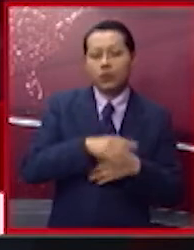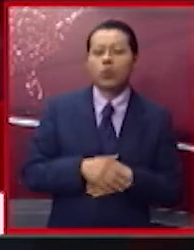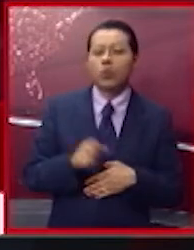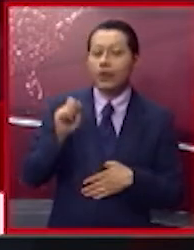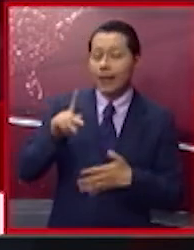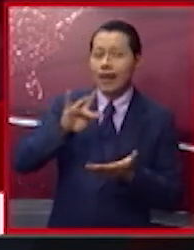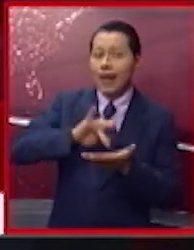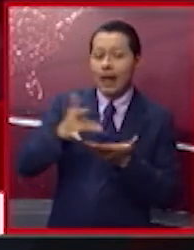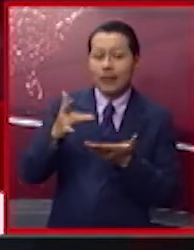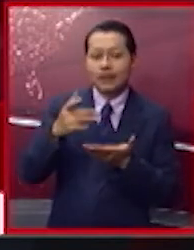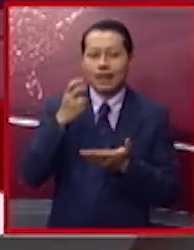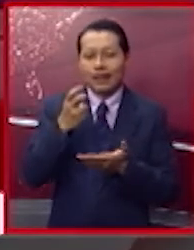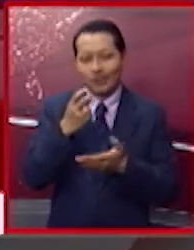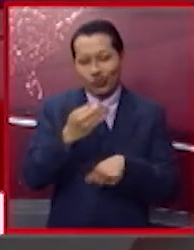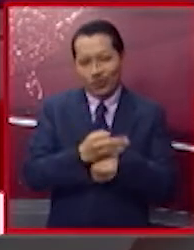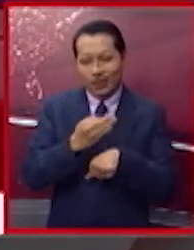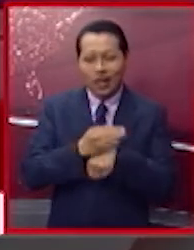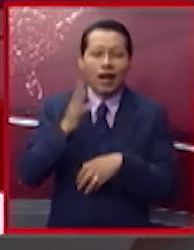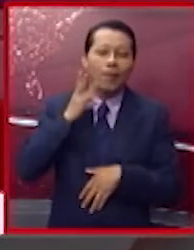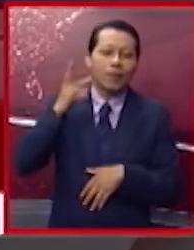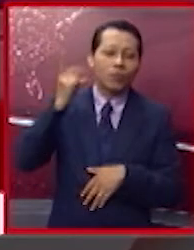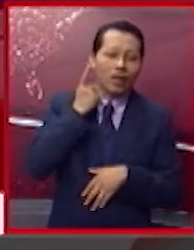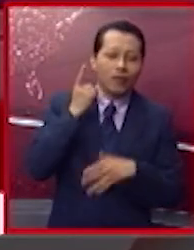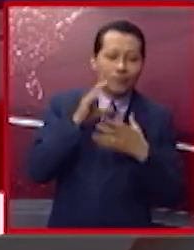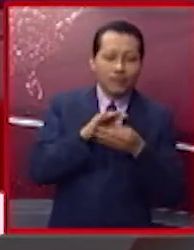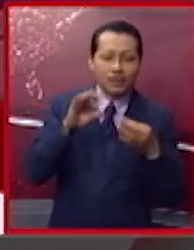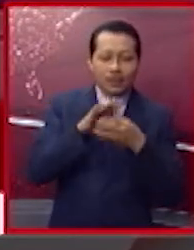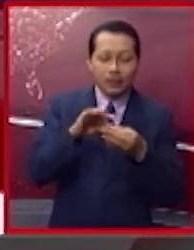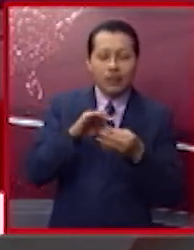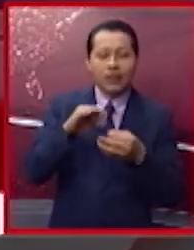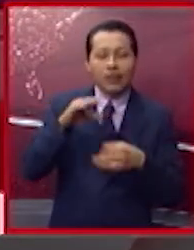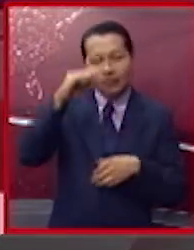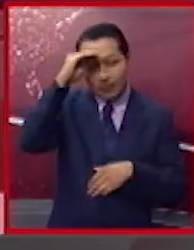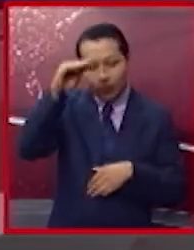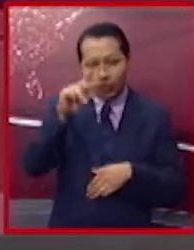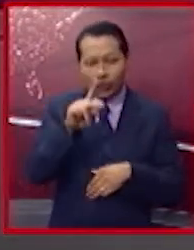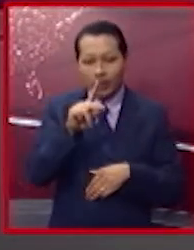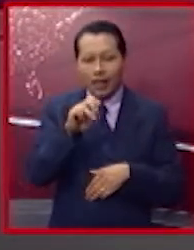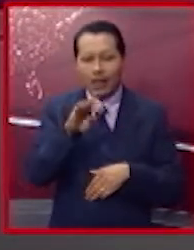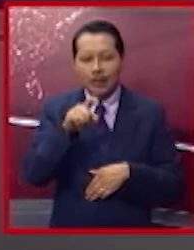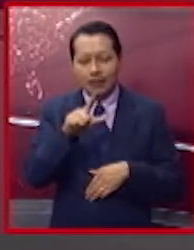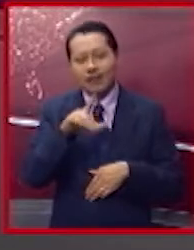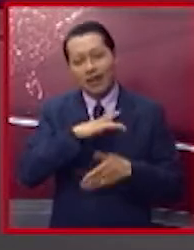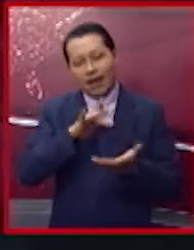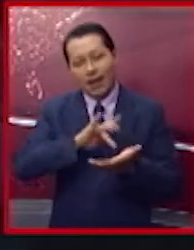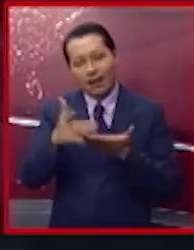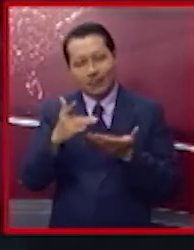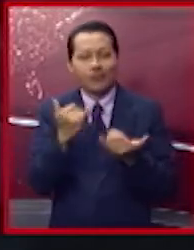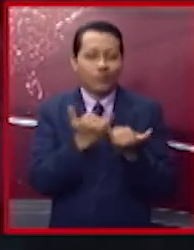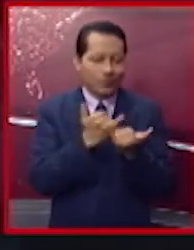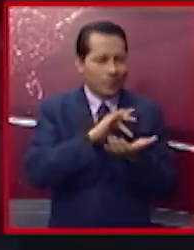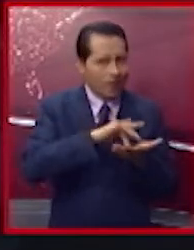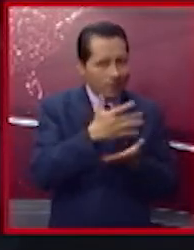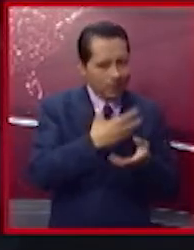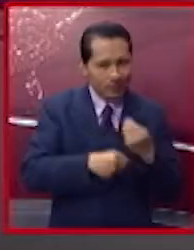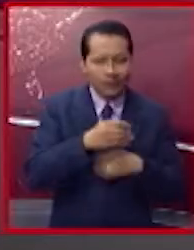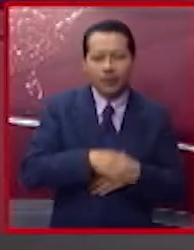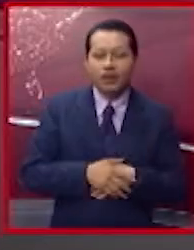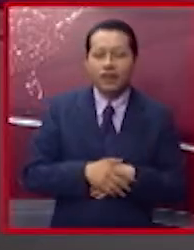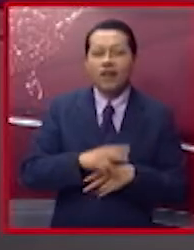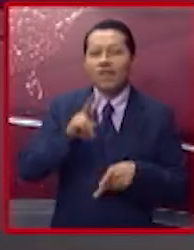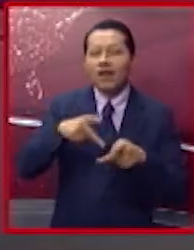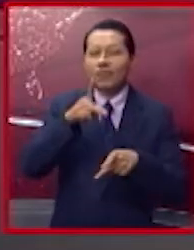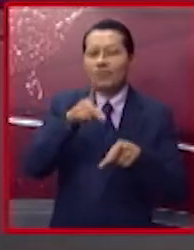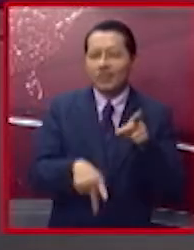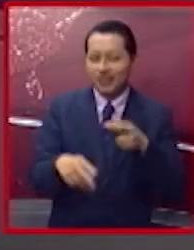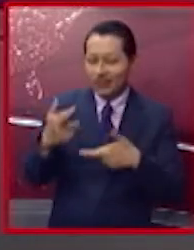Thank you very much for these moments for the Congress Channel Mexico, Mr. Dani Rodrik. Thank you very much again. Thank you. Thank you. Nosotros vamos a hacer una pausa